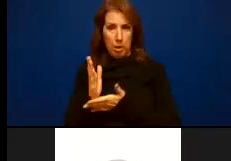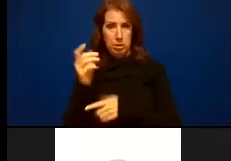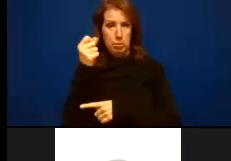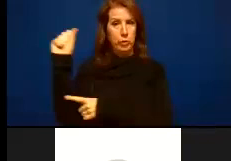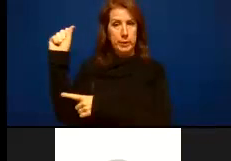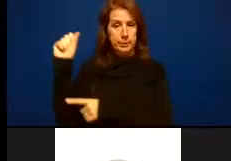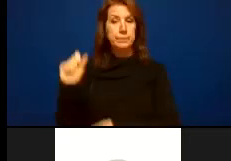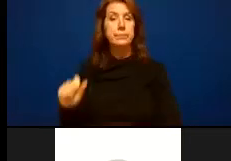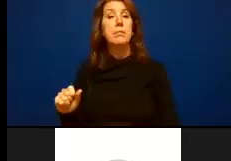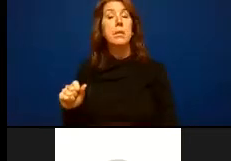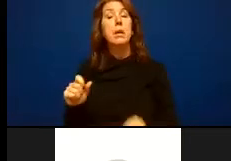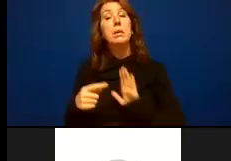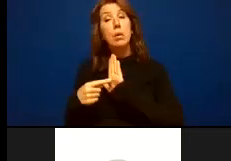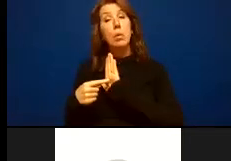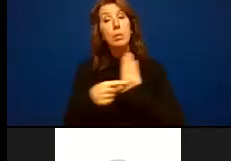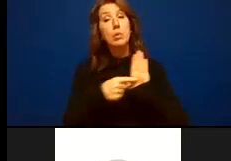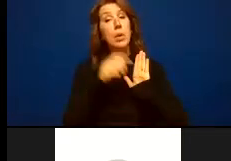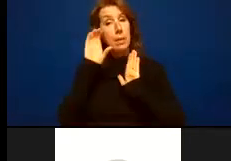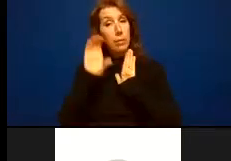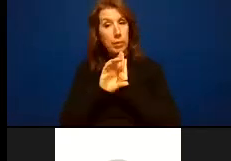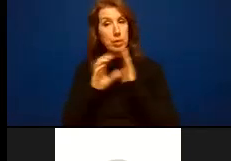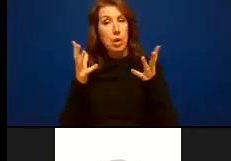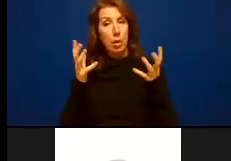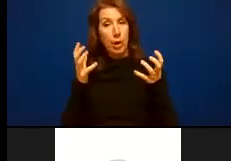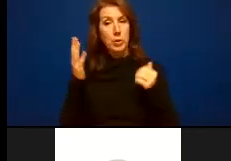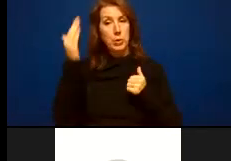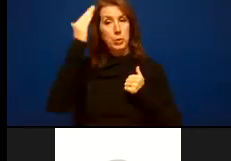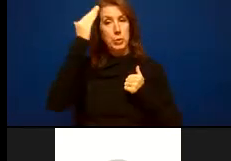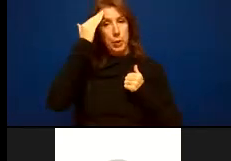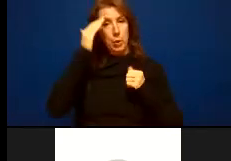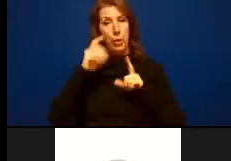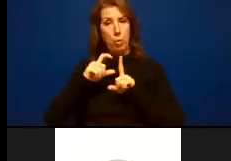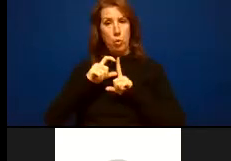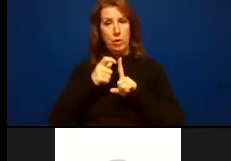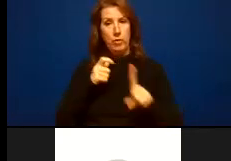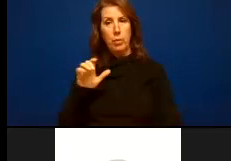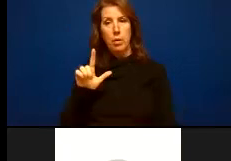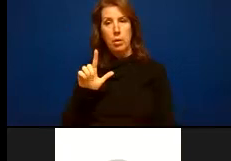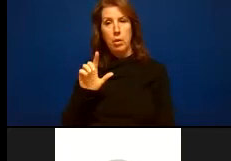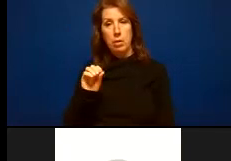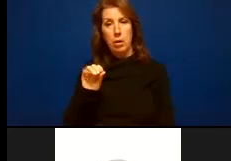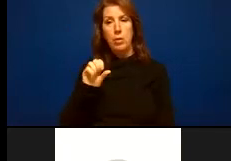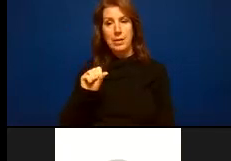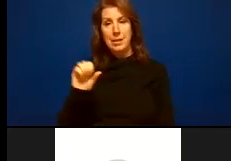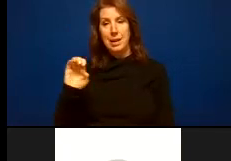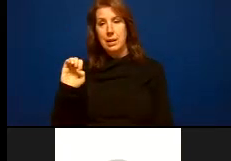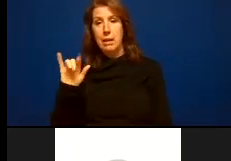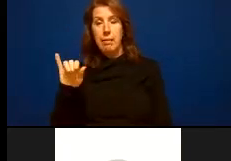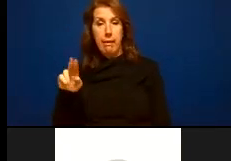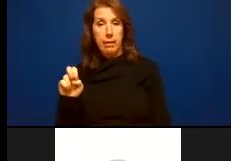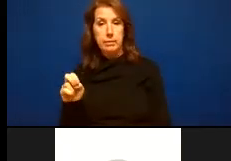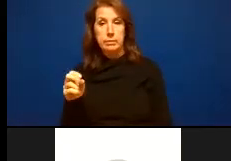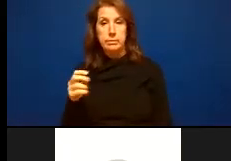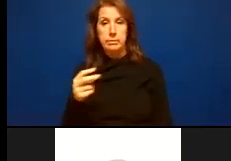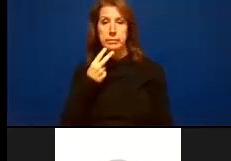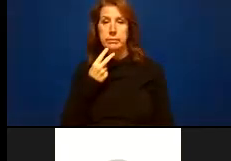pictures on the screen, I want you to hear the words of Lois and Elaine, because as lawyers, the thing that